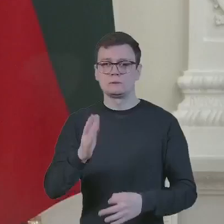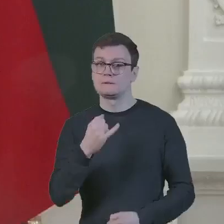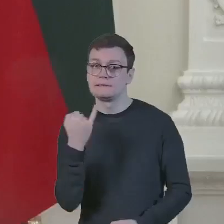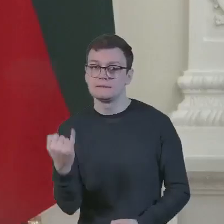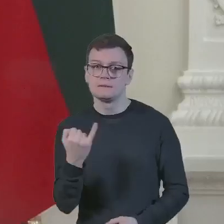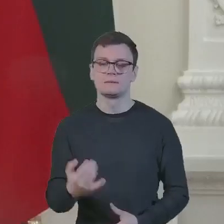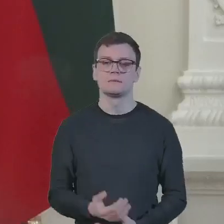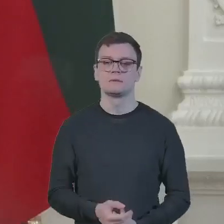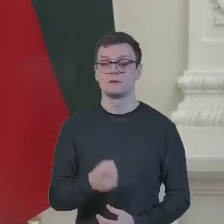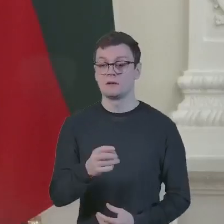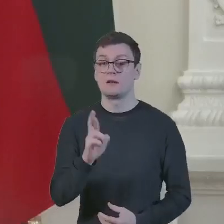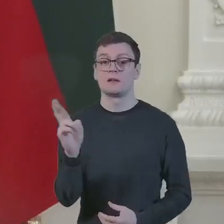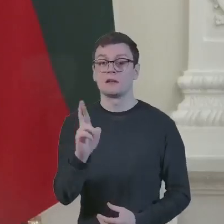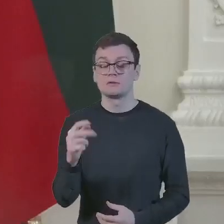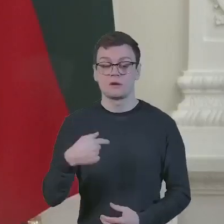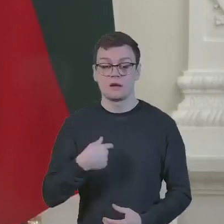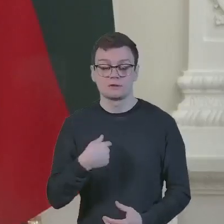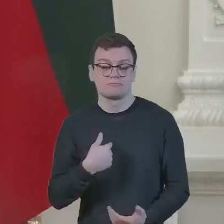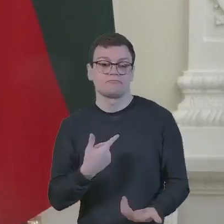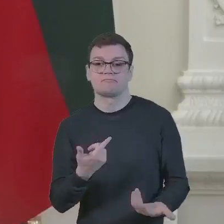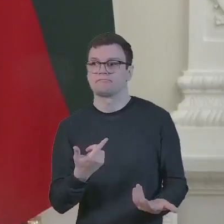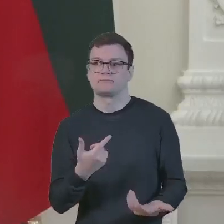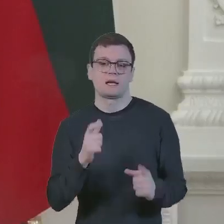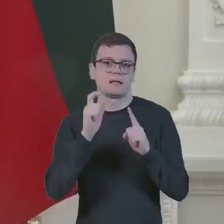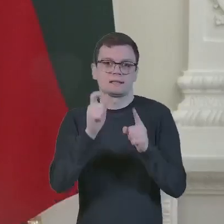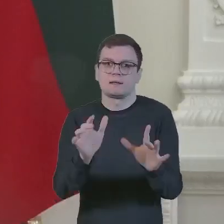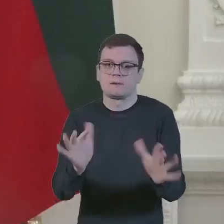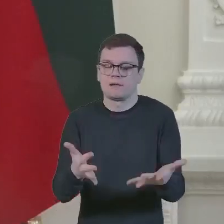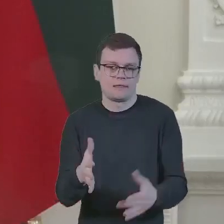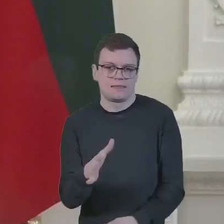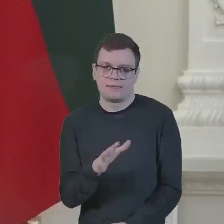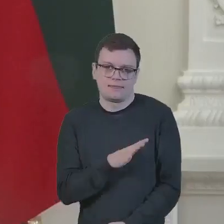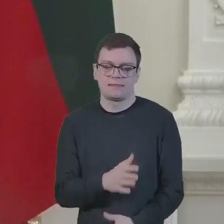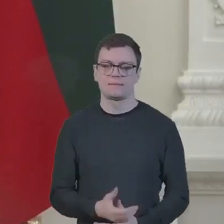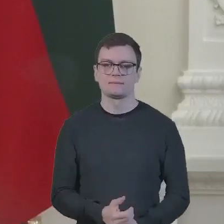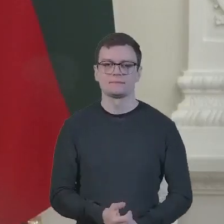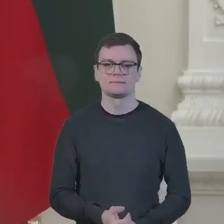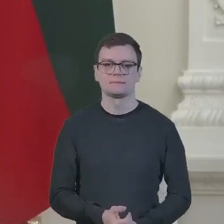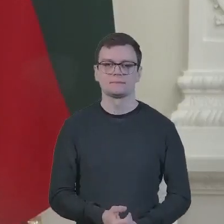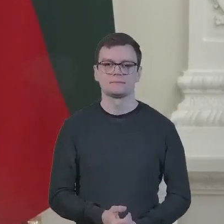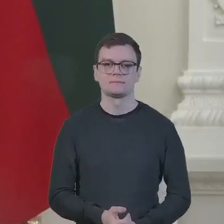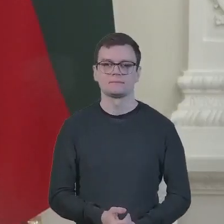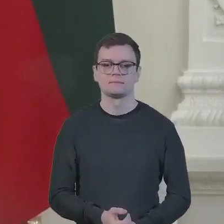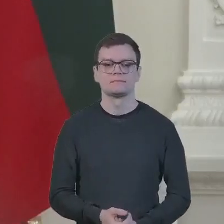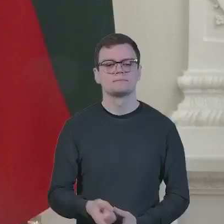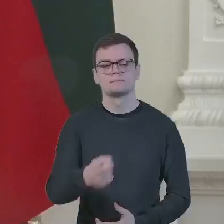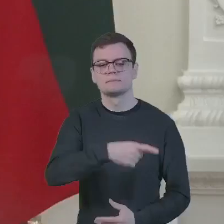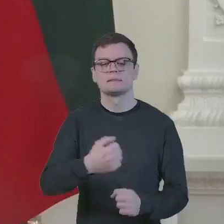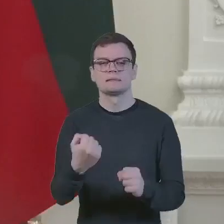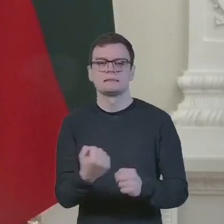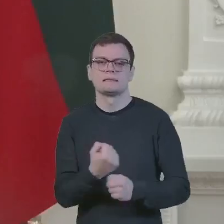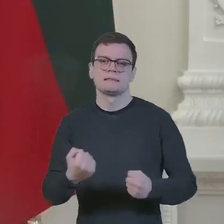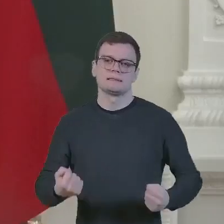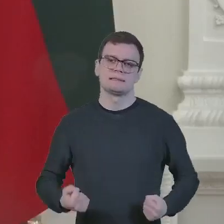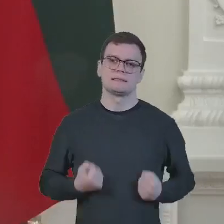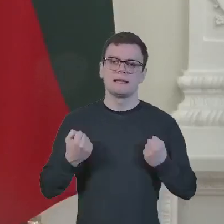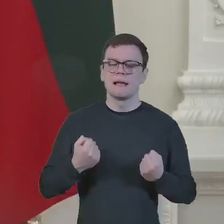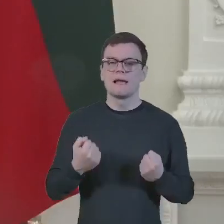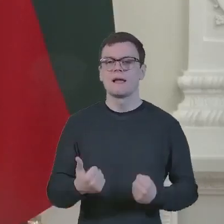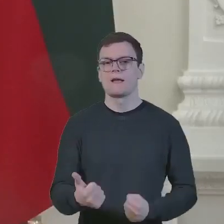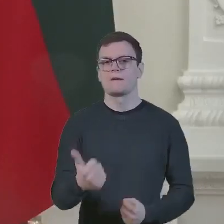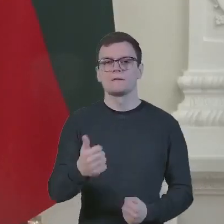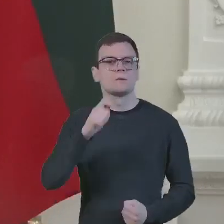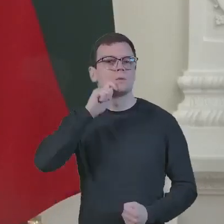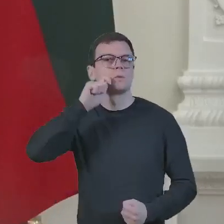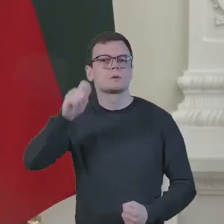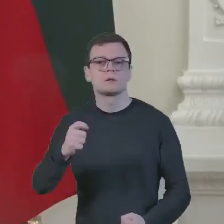be interesting. I cannot predict its outcome, but I believe that we have to do the utmost